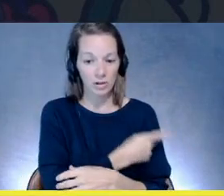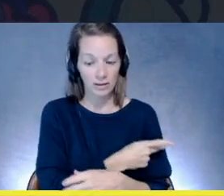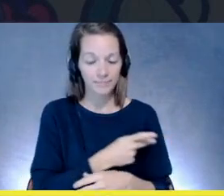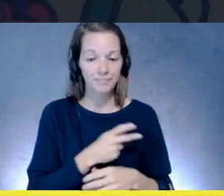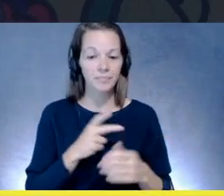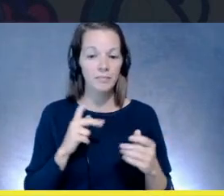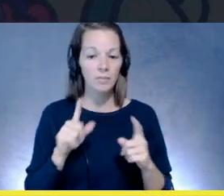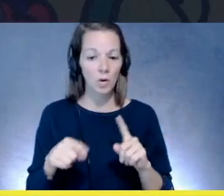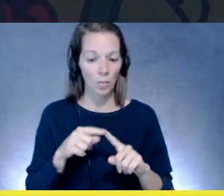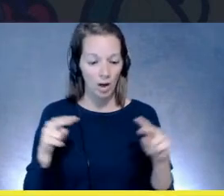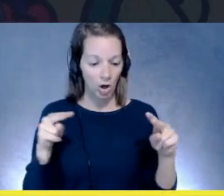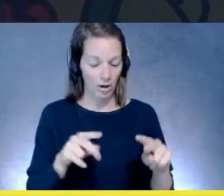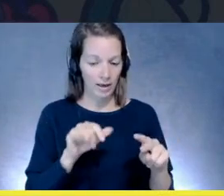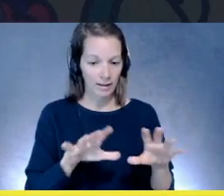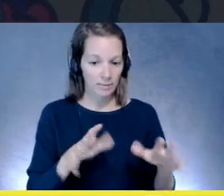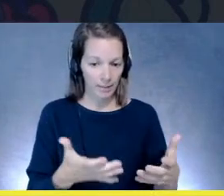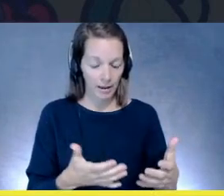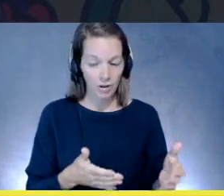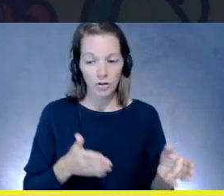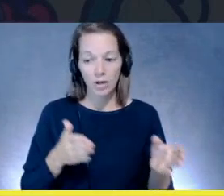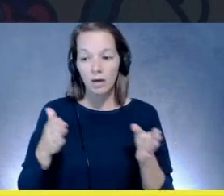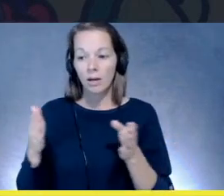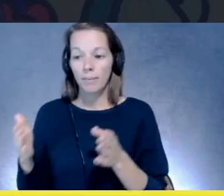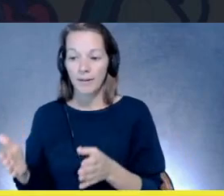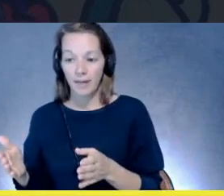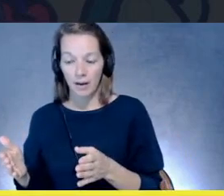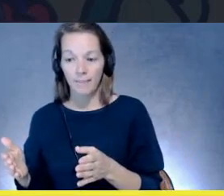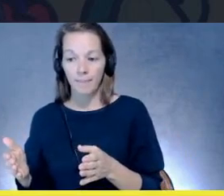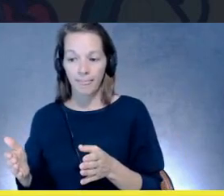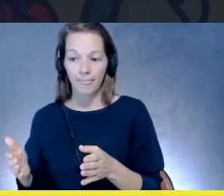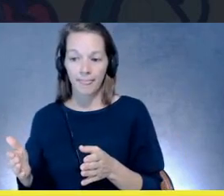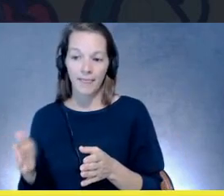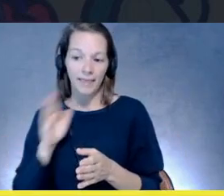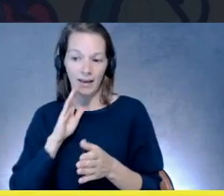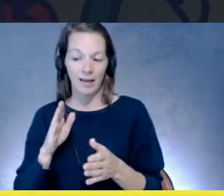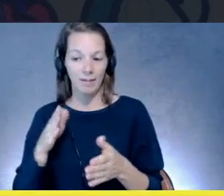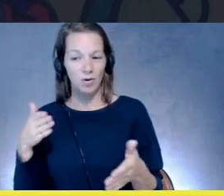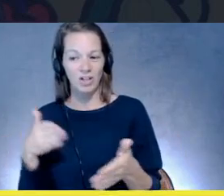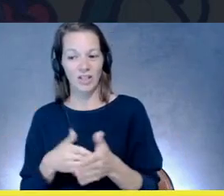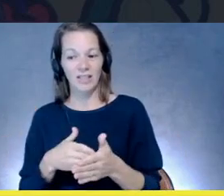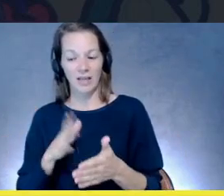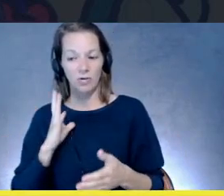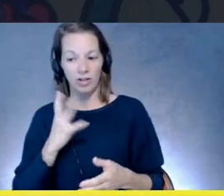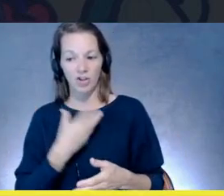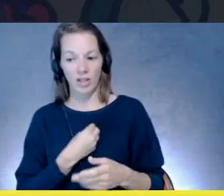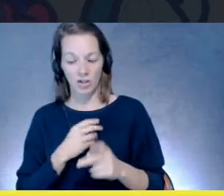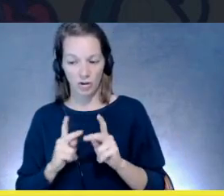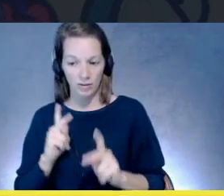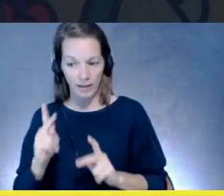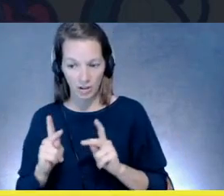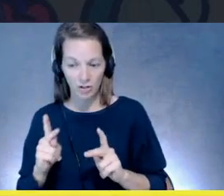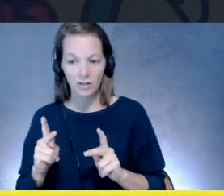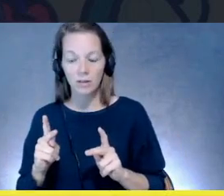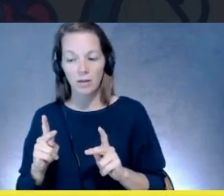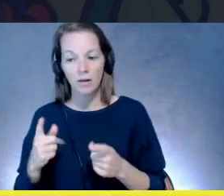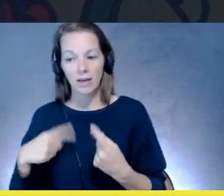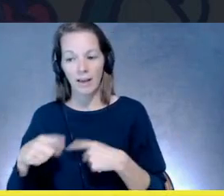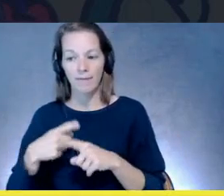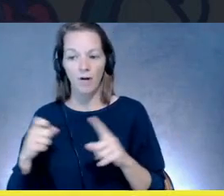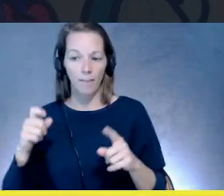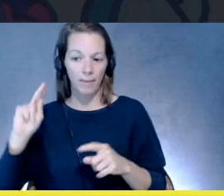at this population, but that the prejudice against transgender patients came primarily from our